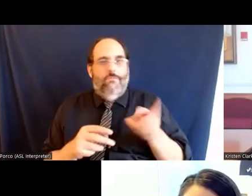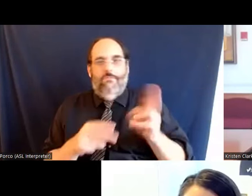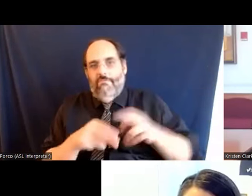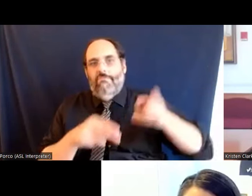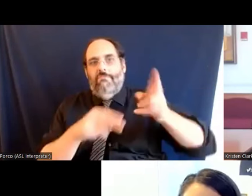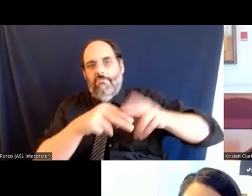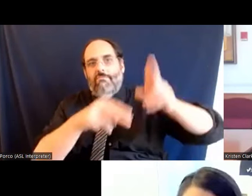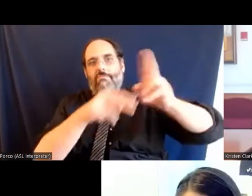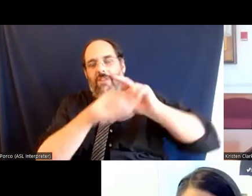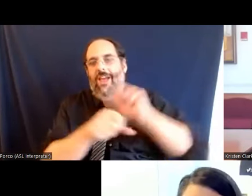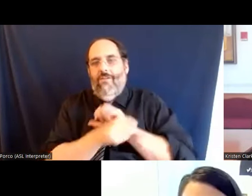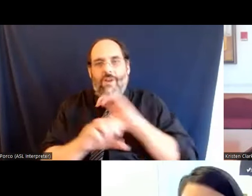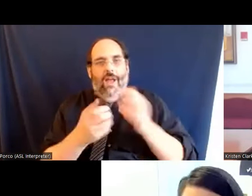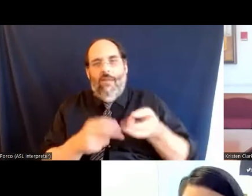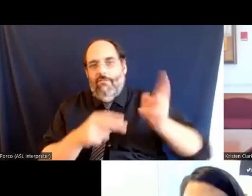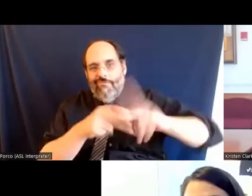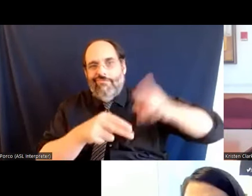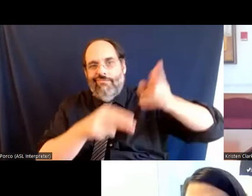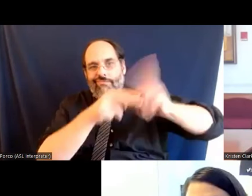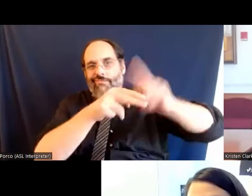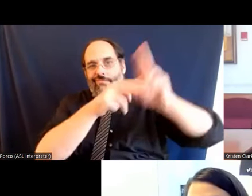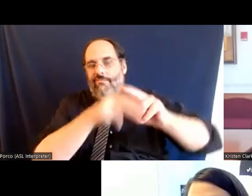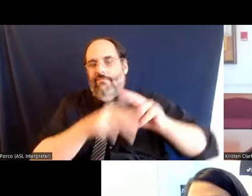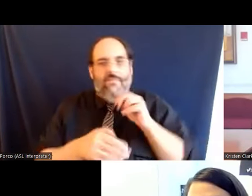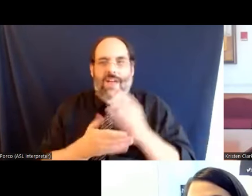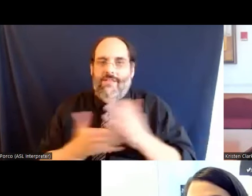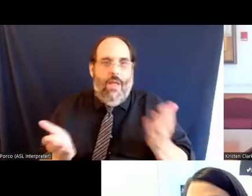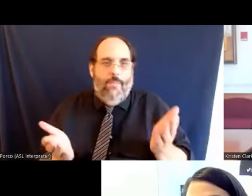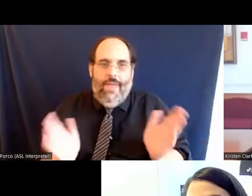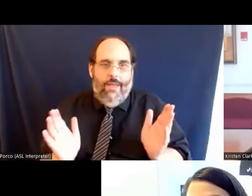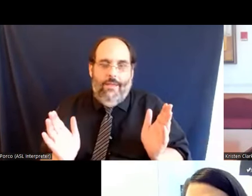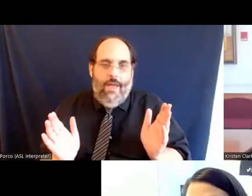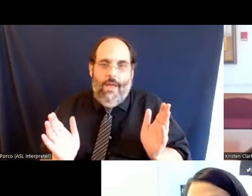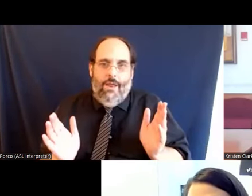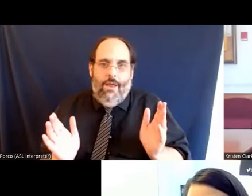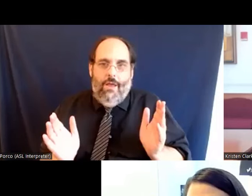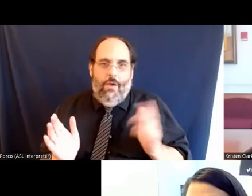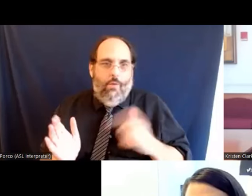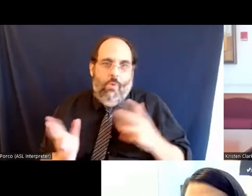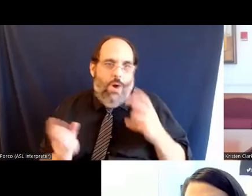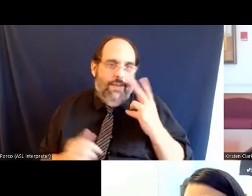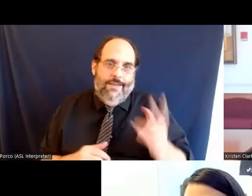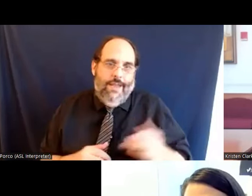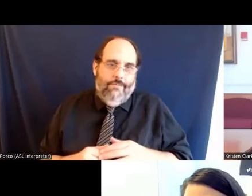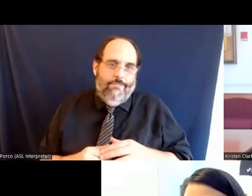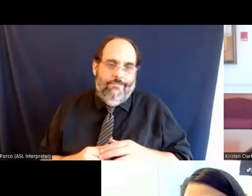each category, it's a record-breaking year. This is not something that any of us want to see.